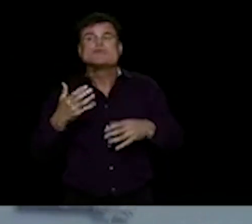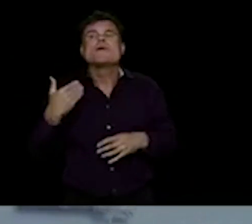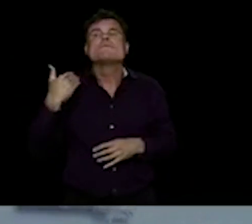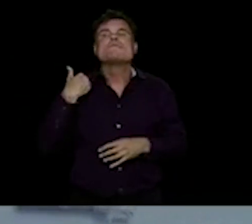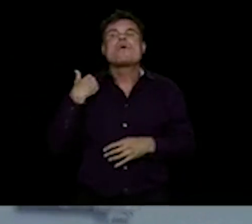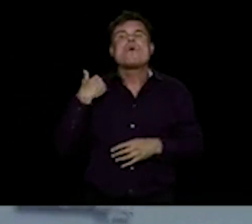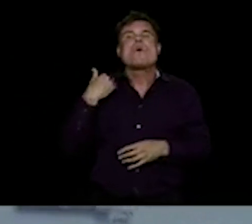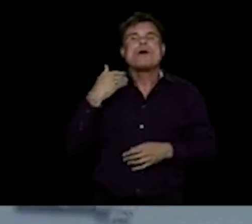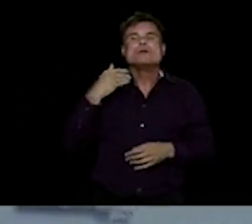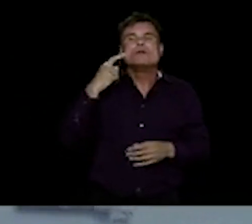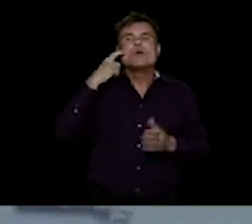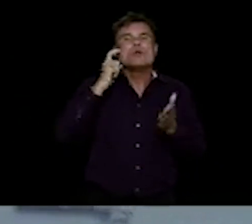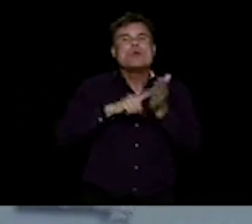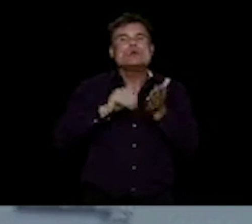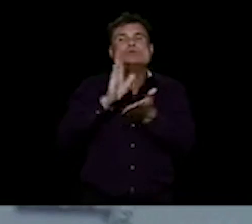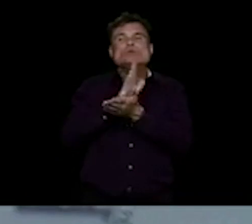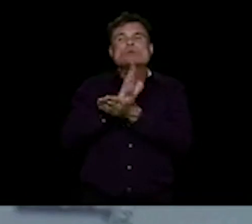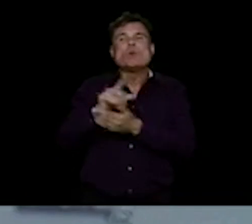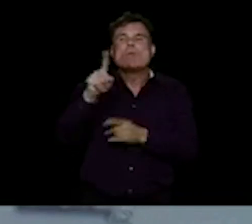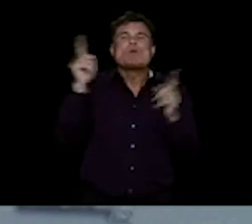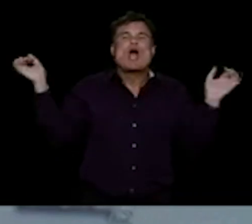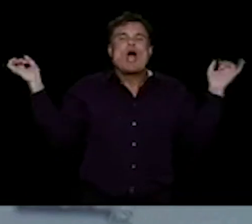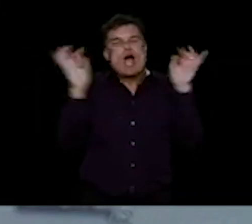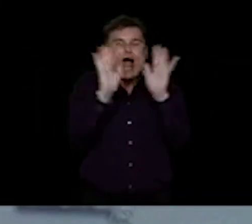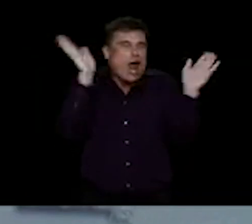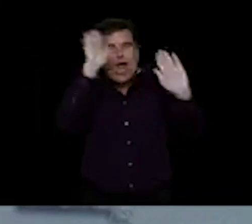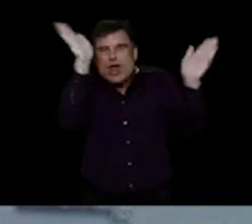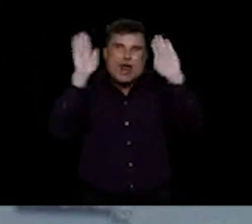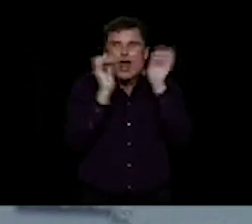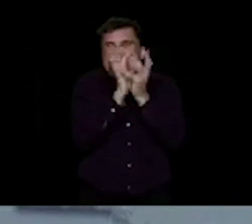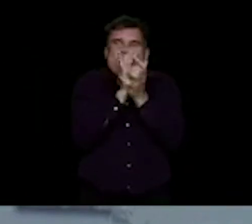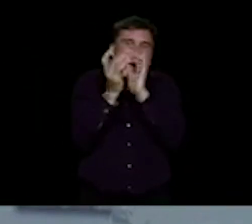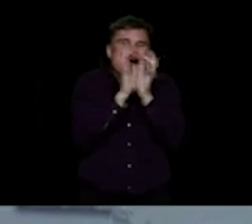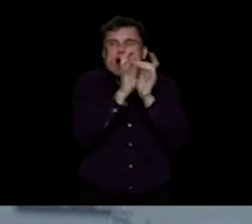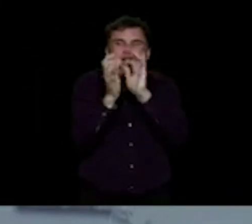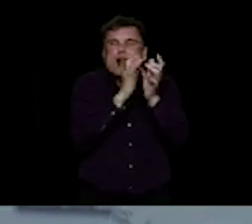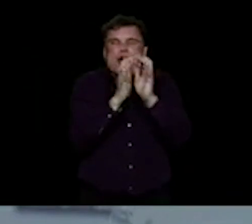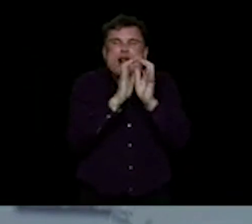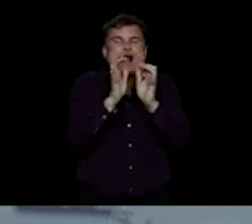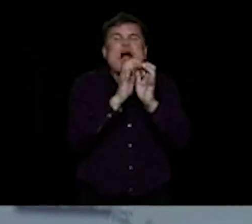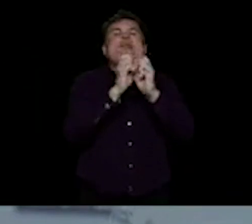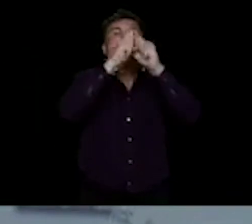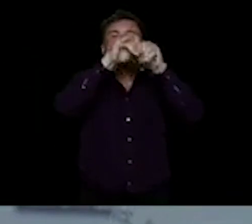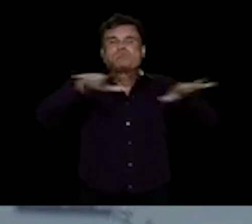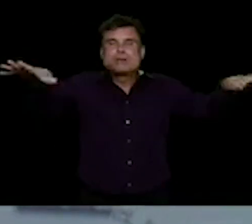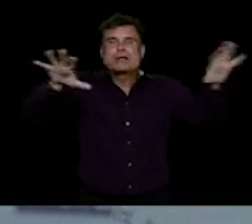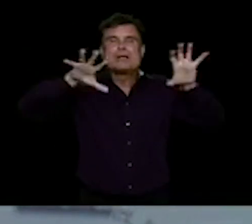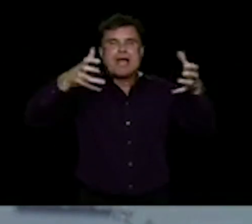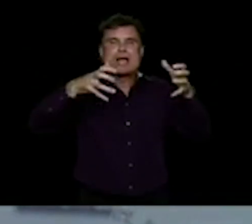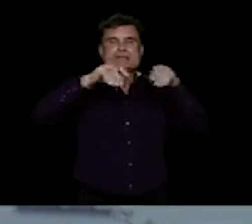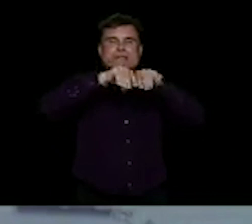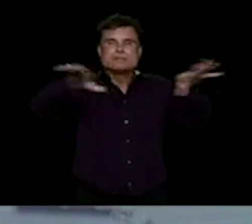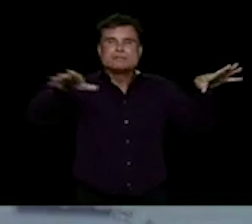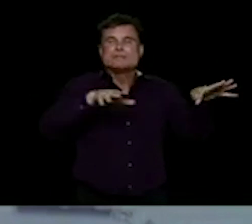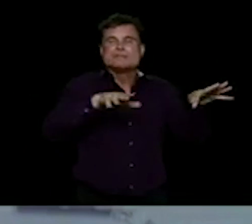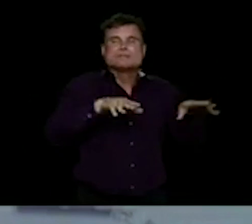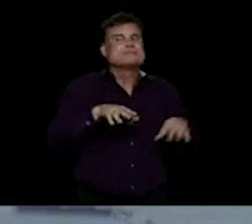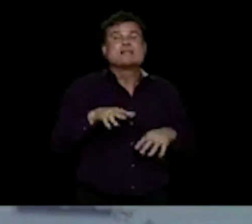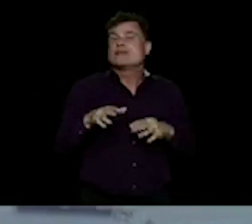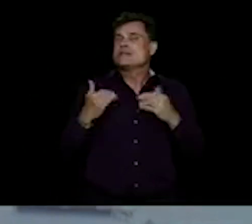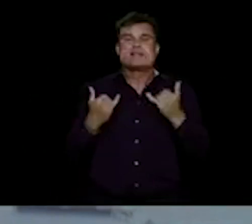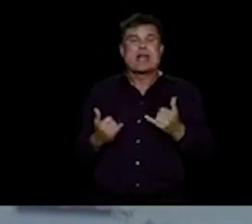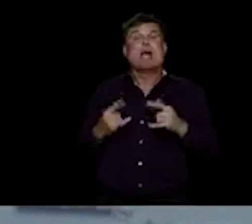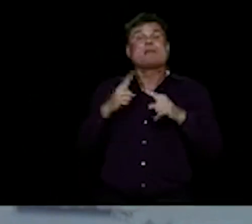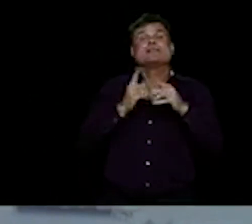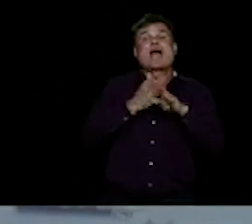the pressure points that every school is looking at to see how they can tailor the system to make sure that we're not having